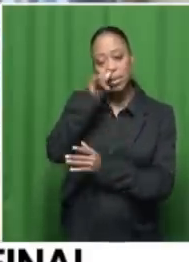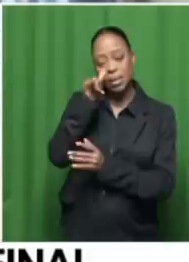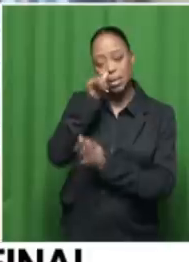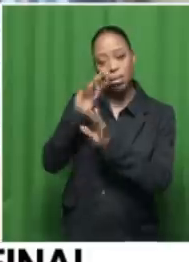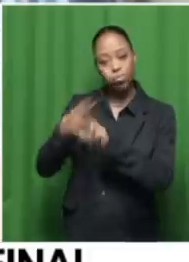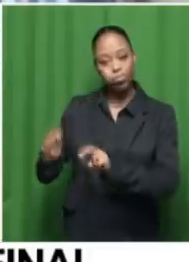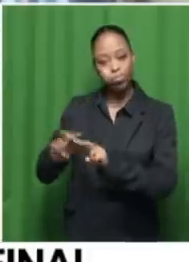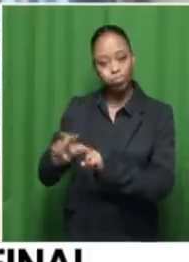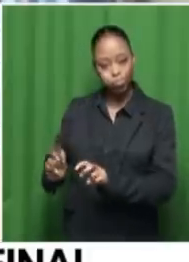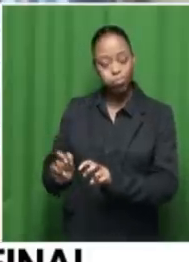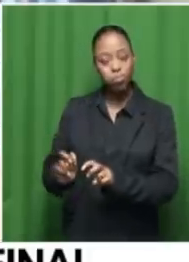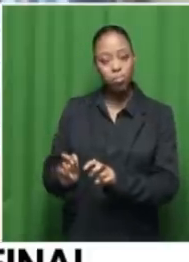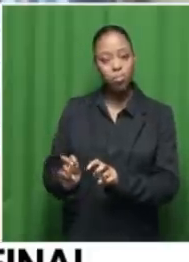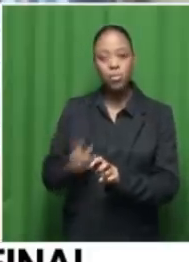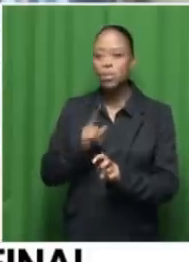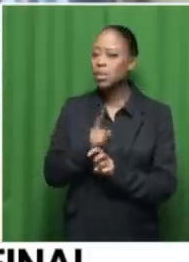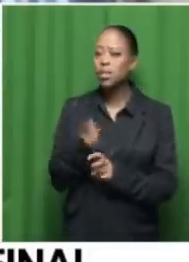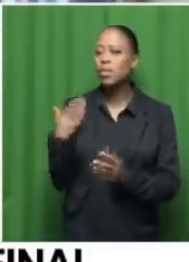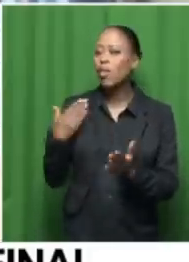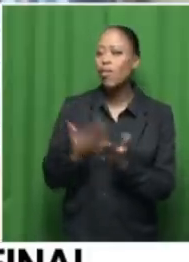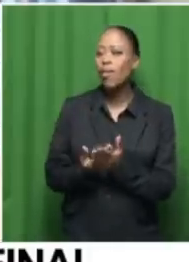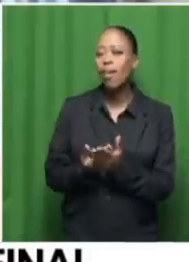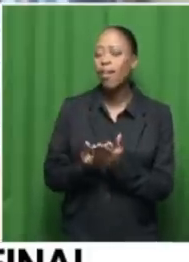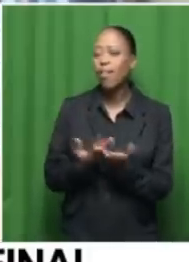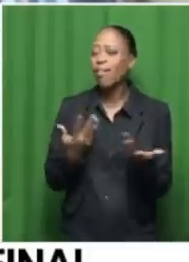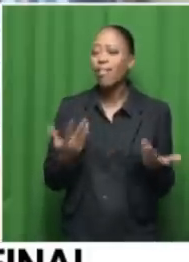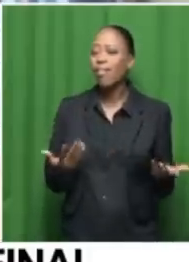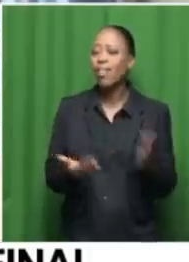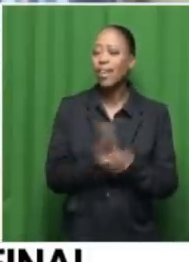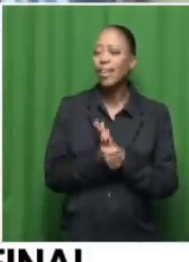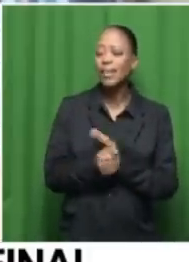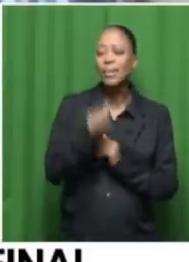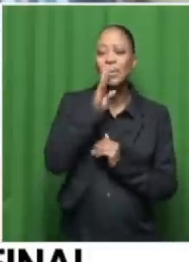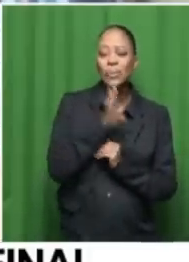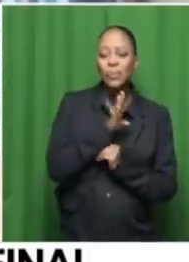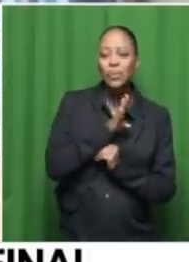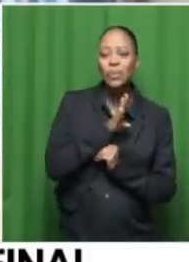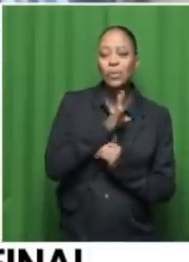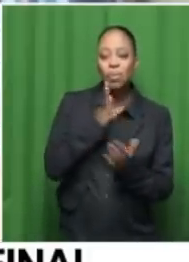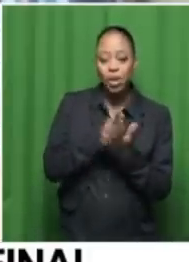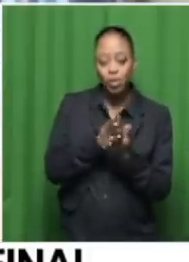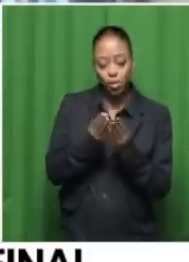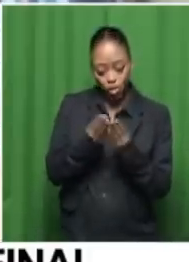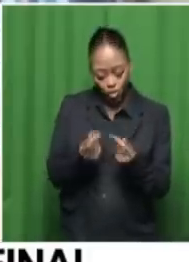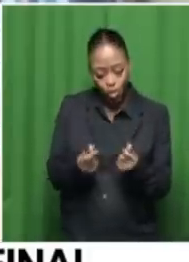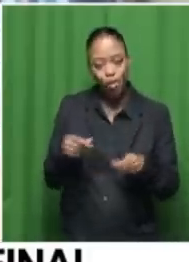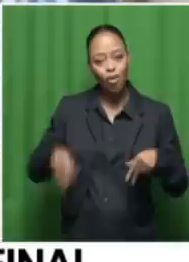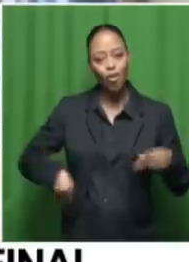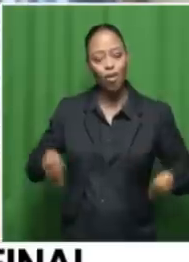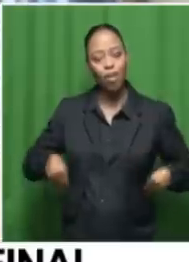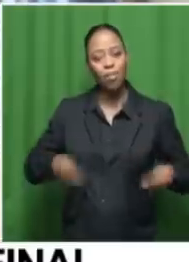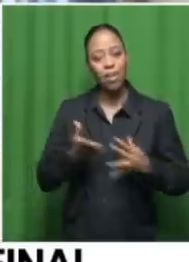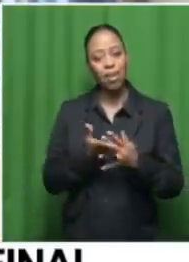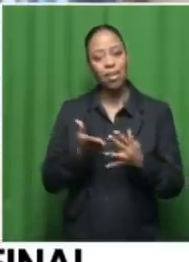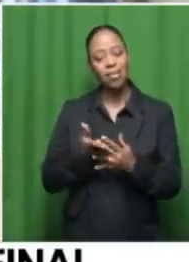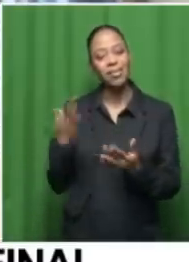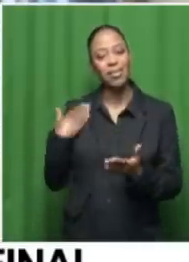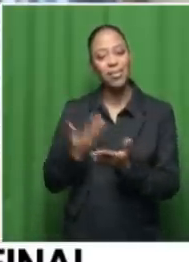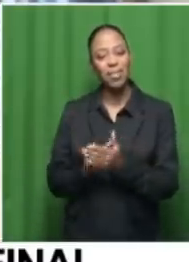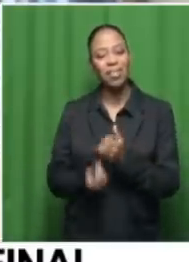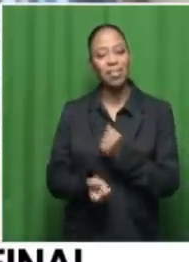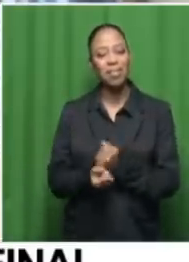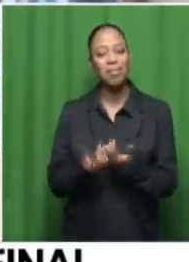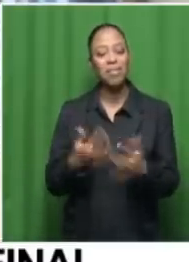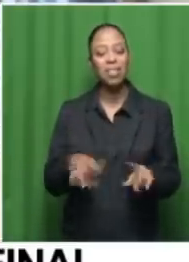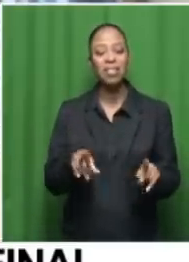Investigation, not really been up to the task of dealing with serious corruption as it has arisen